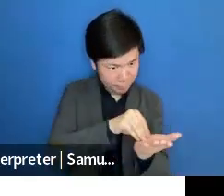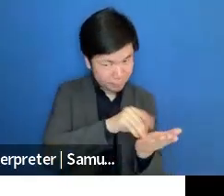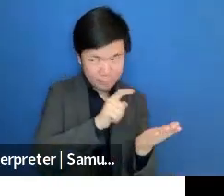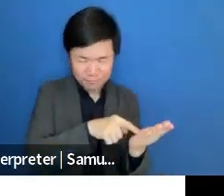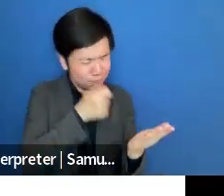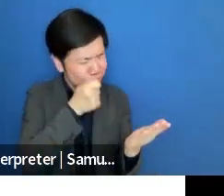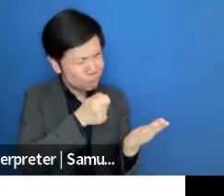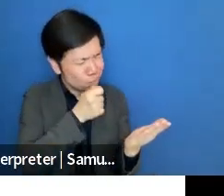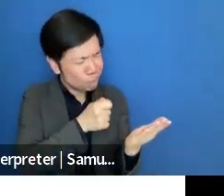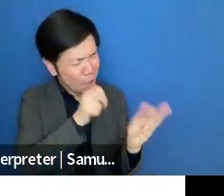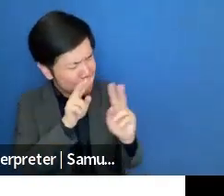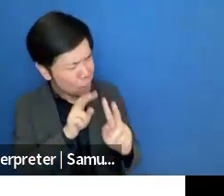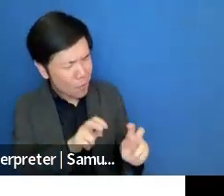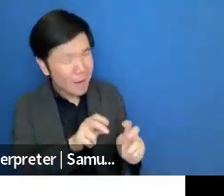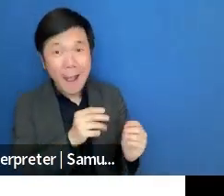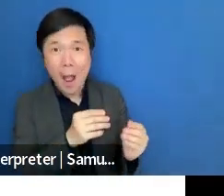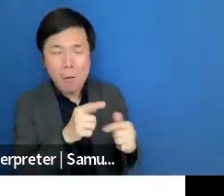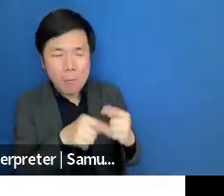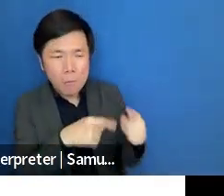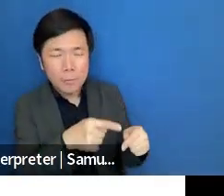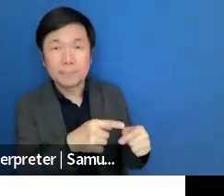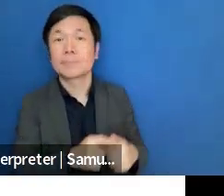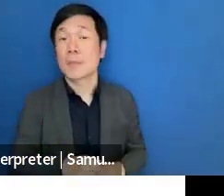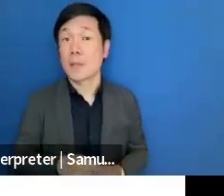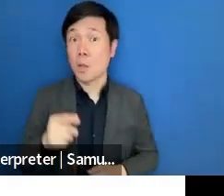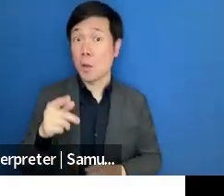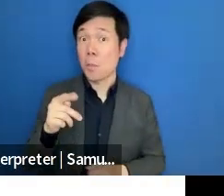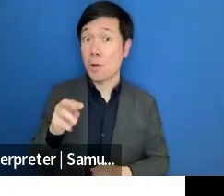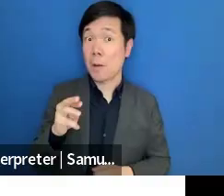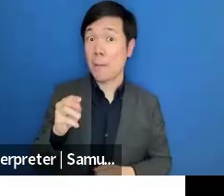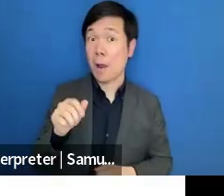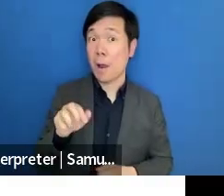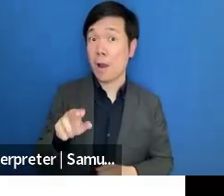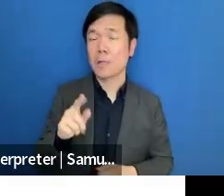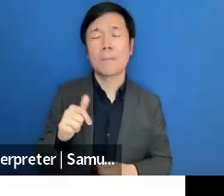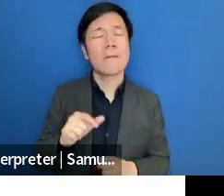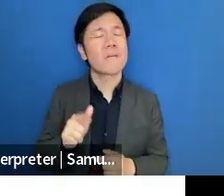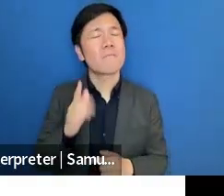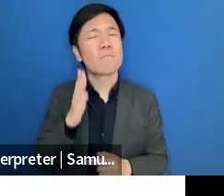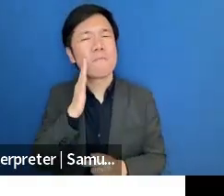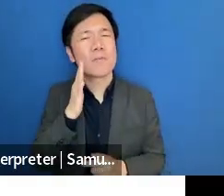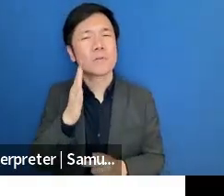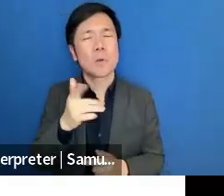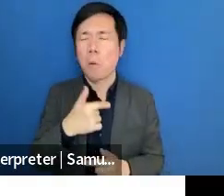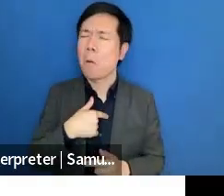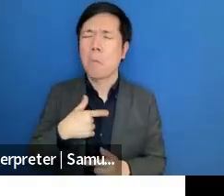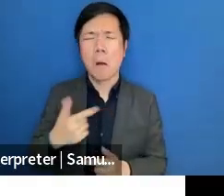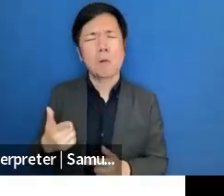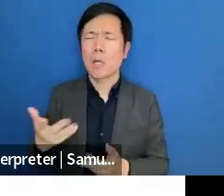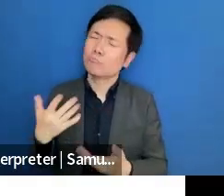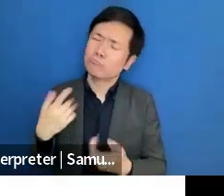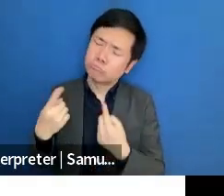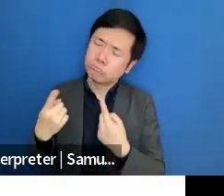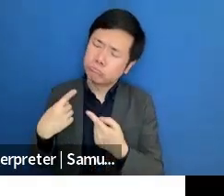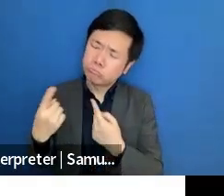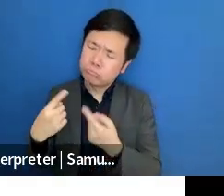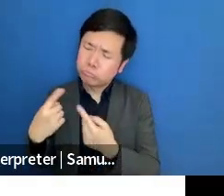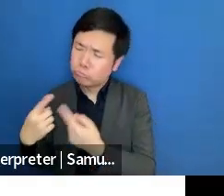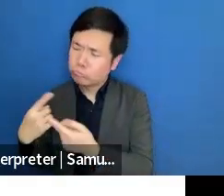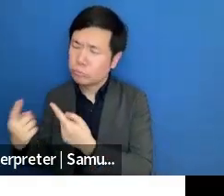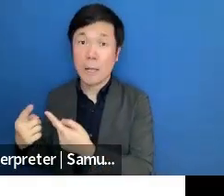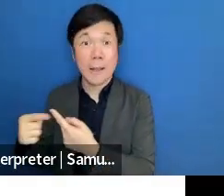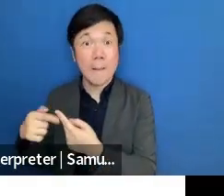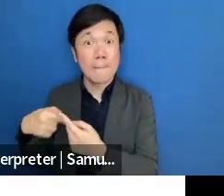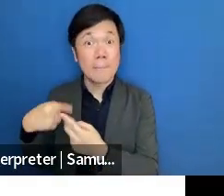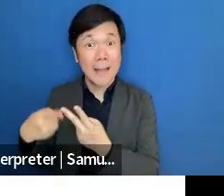PMER only matters when evidence leads to action. This means creating formal and informal spaces for dialogue, follow-up, and corrective